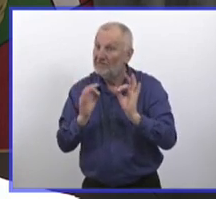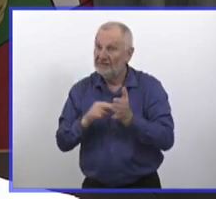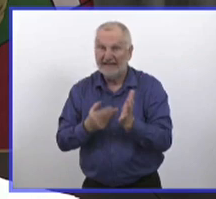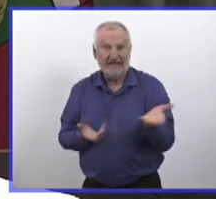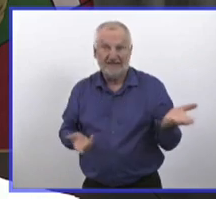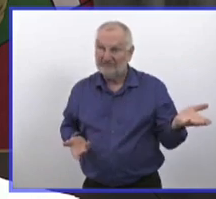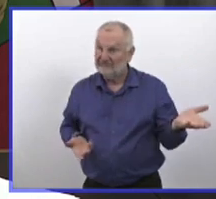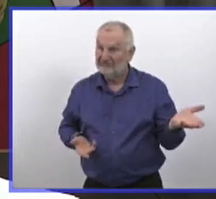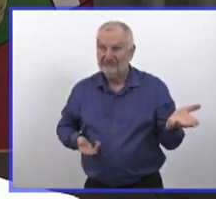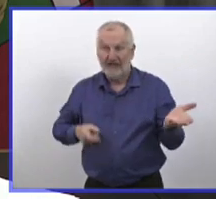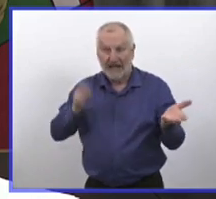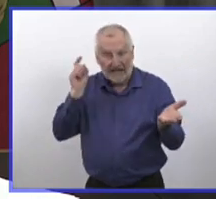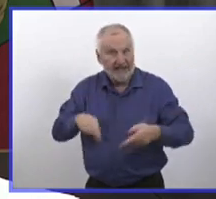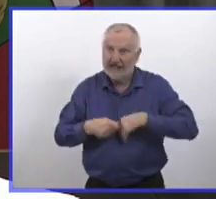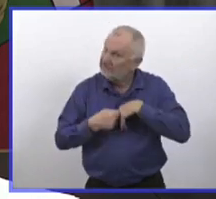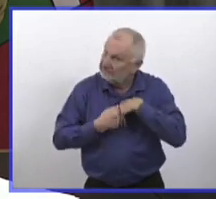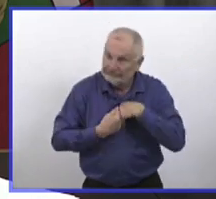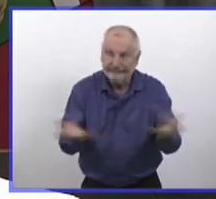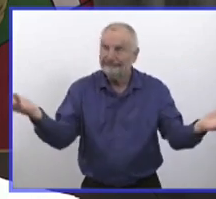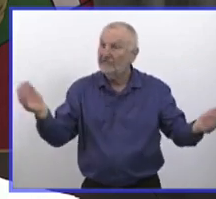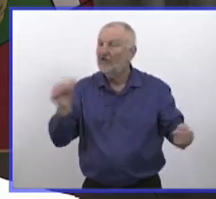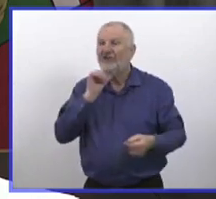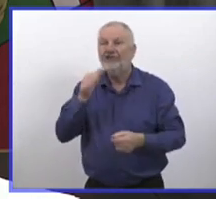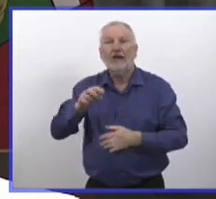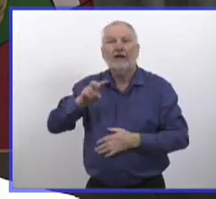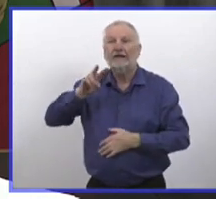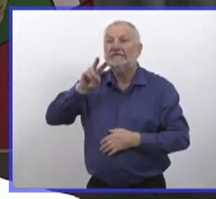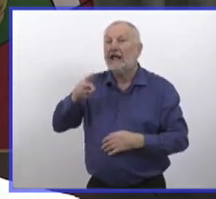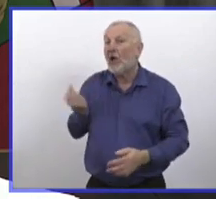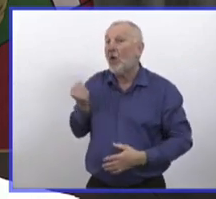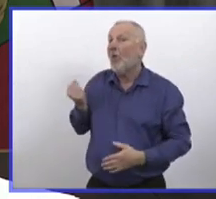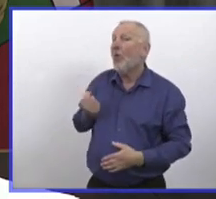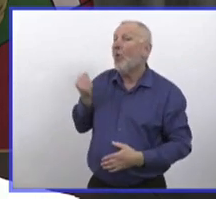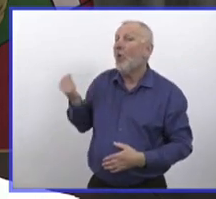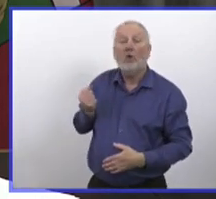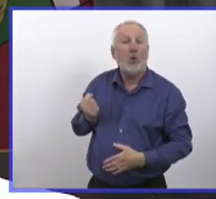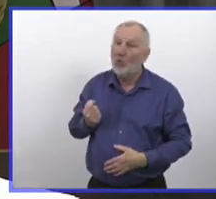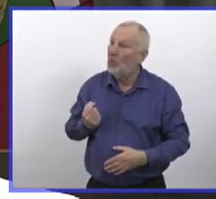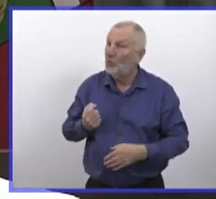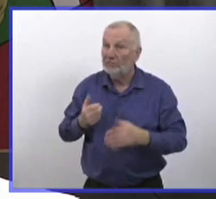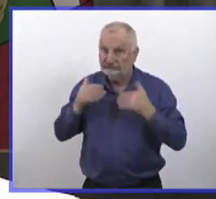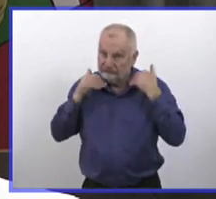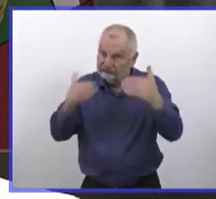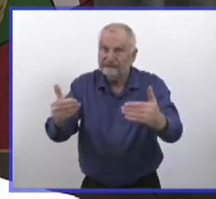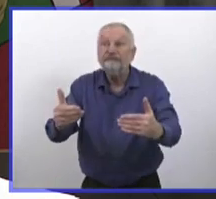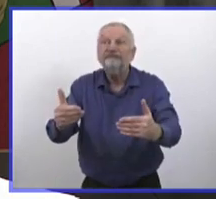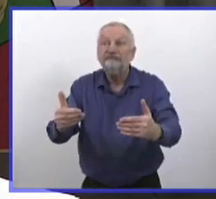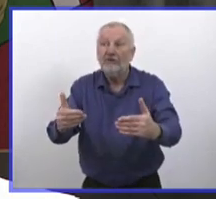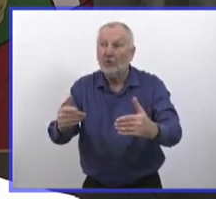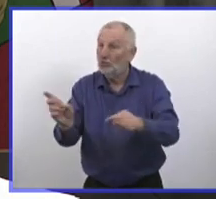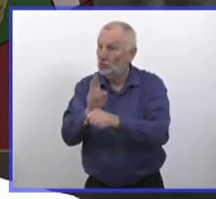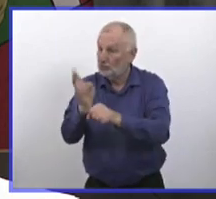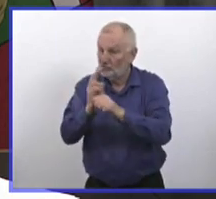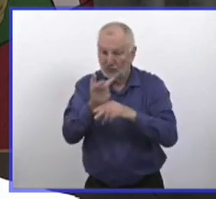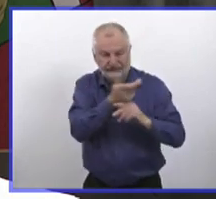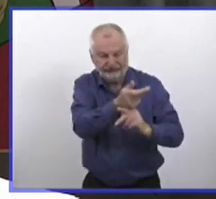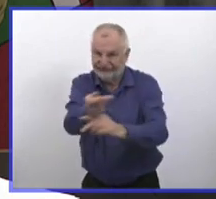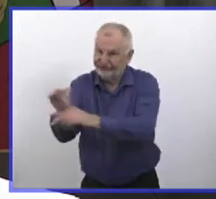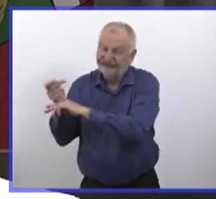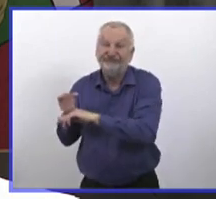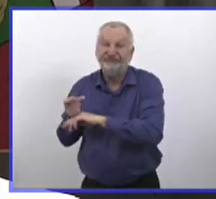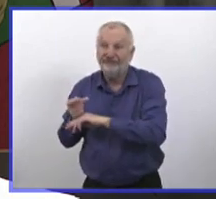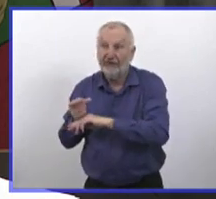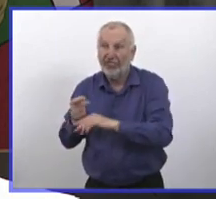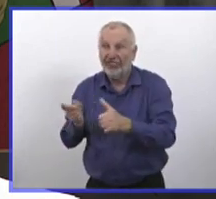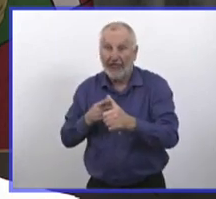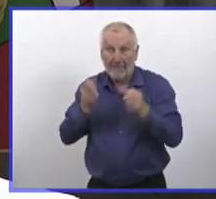many Manitobans as we can as quickly as possible so that we can move towards what we call herd immunity. And by herd immunity, I mean